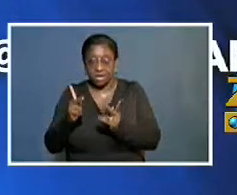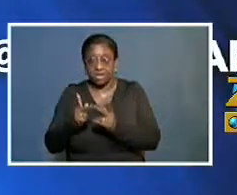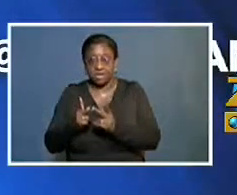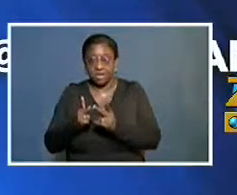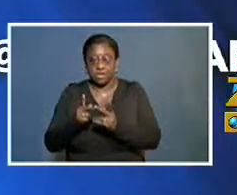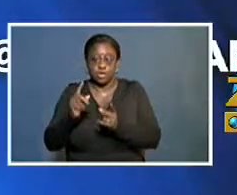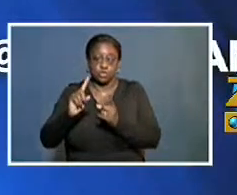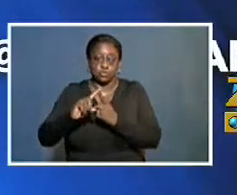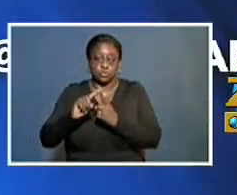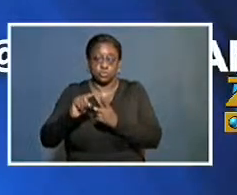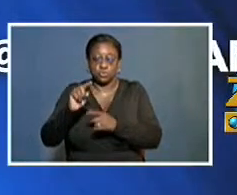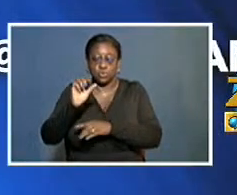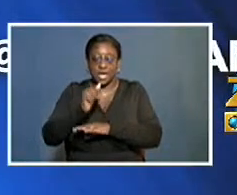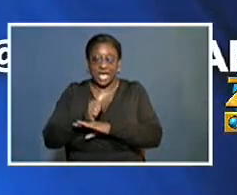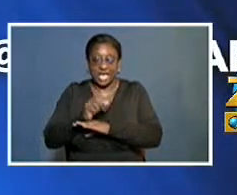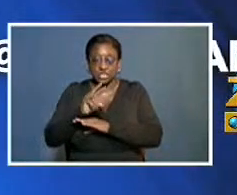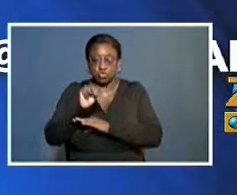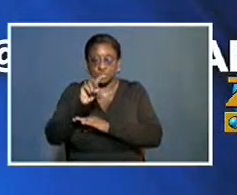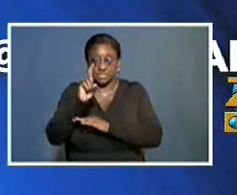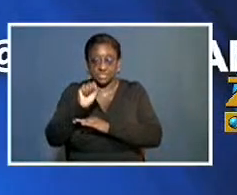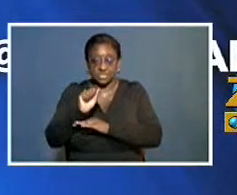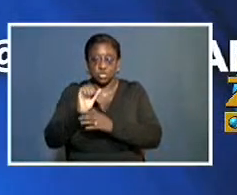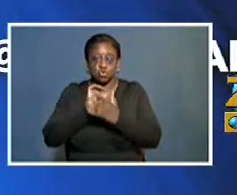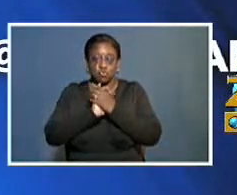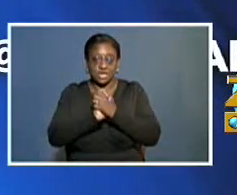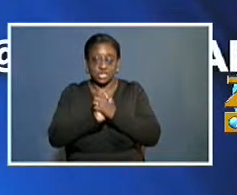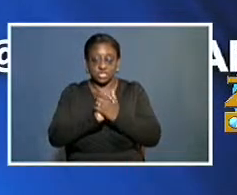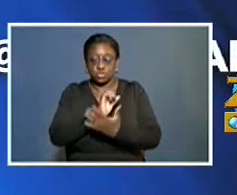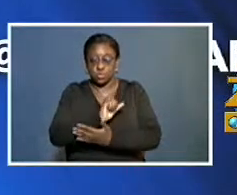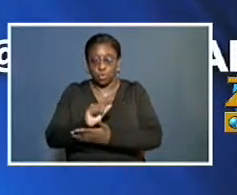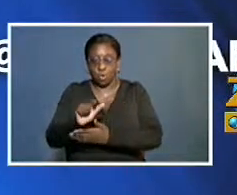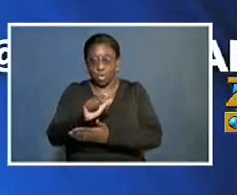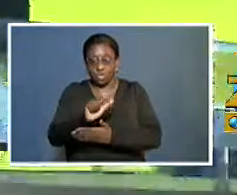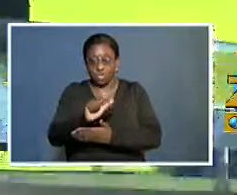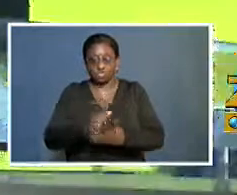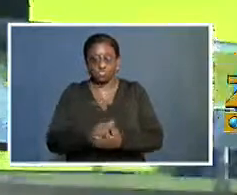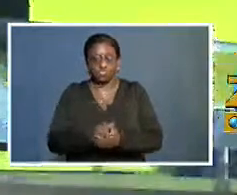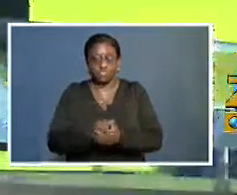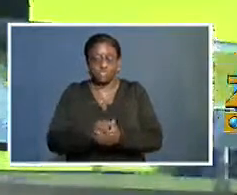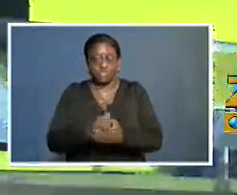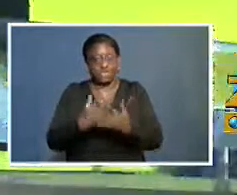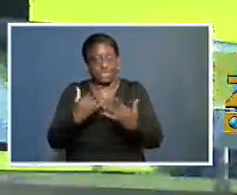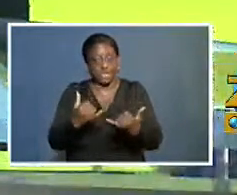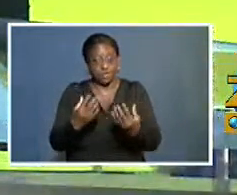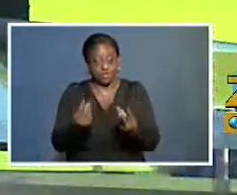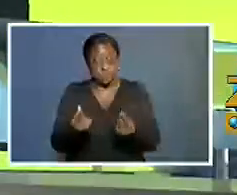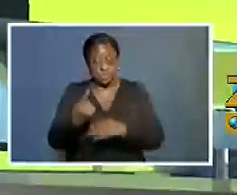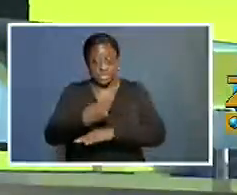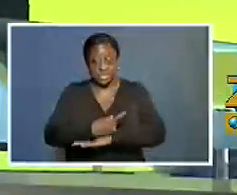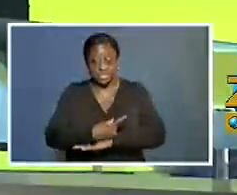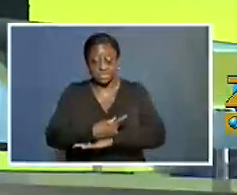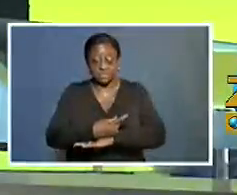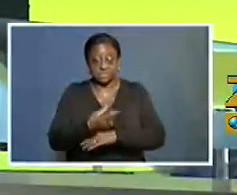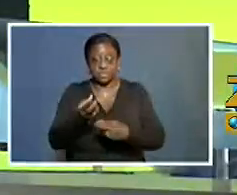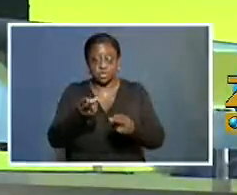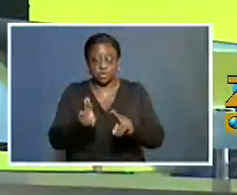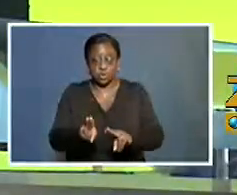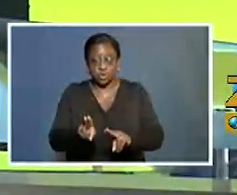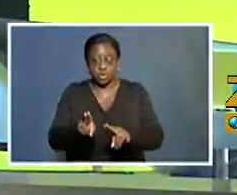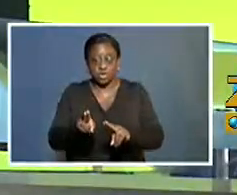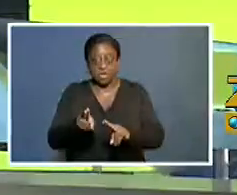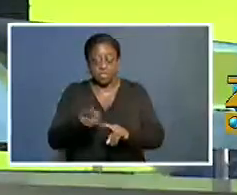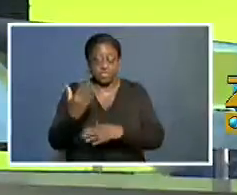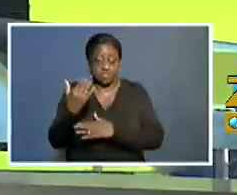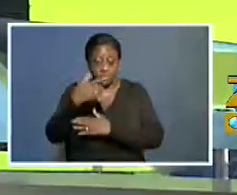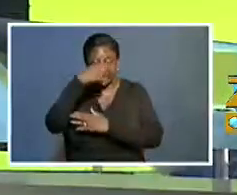Kamalami Key in Andros. Congratulations to all the winners. Well, just a few more days to go before summer wraps